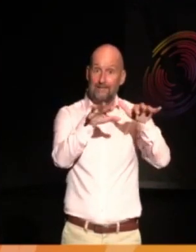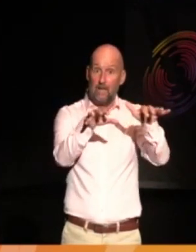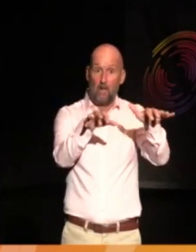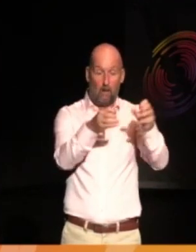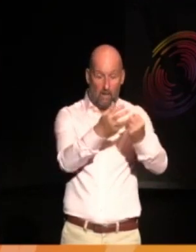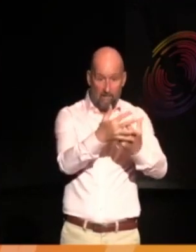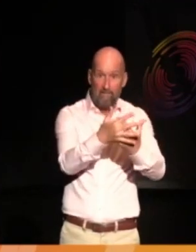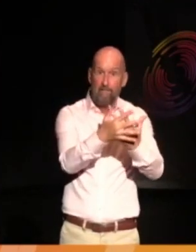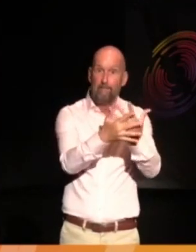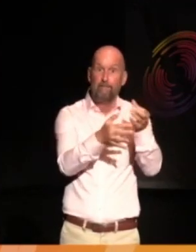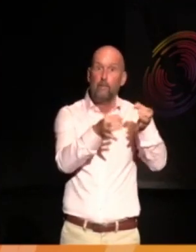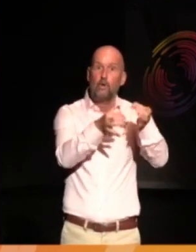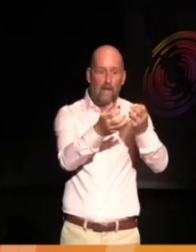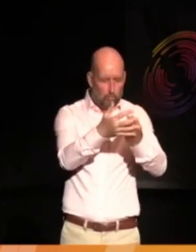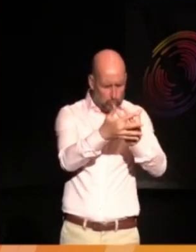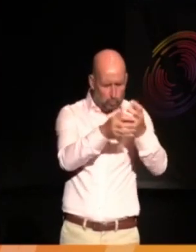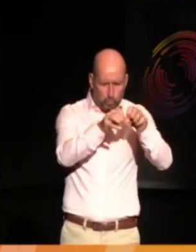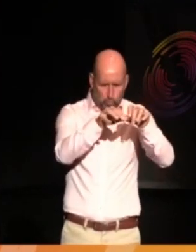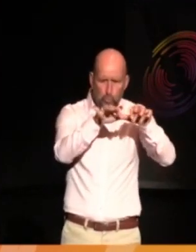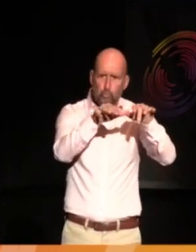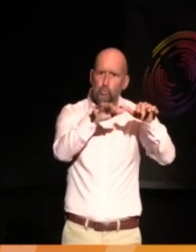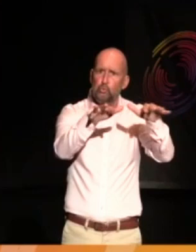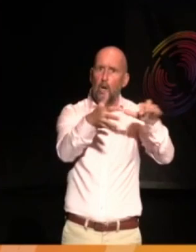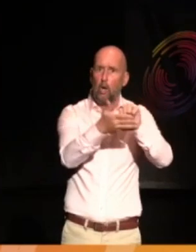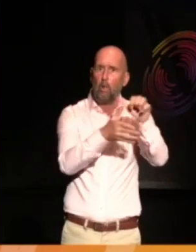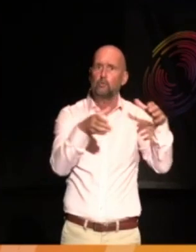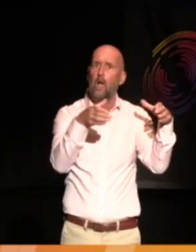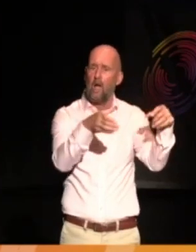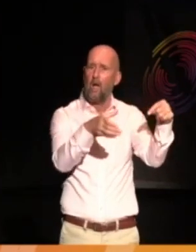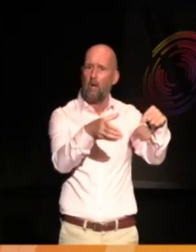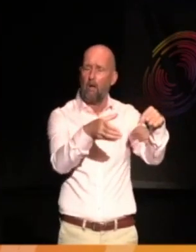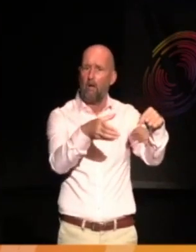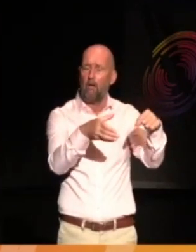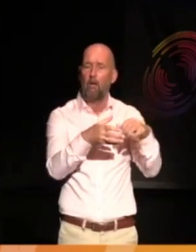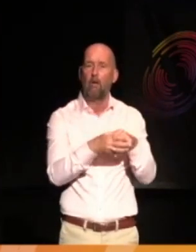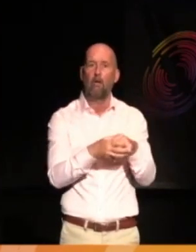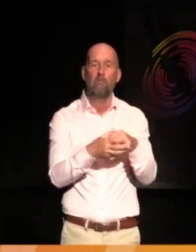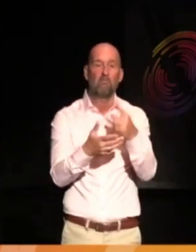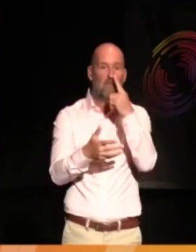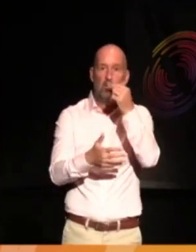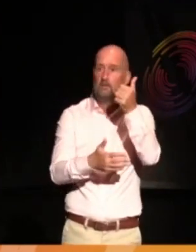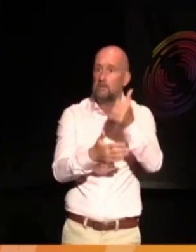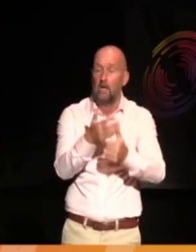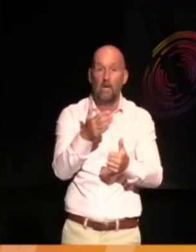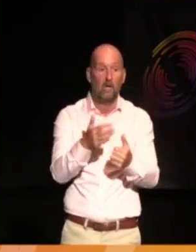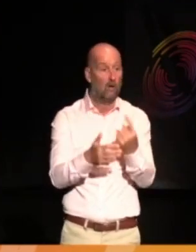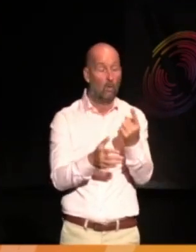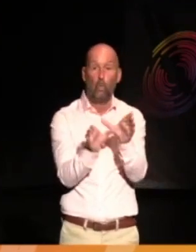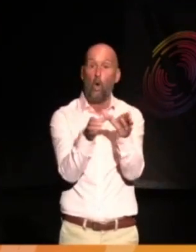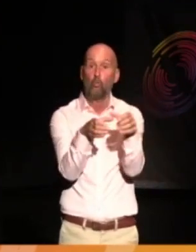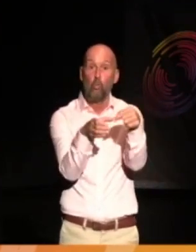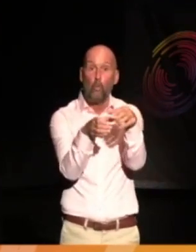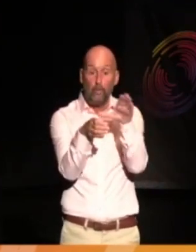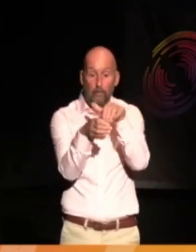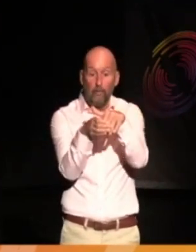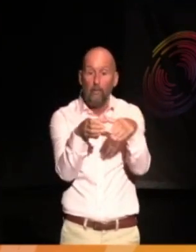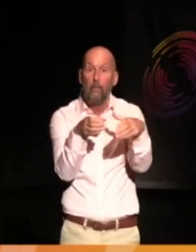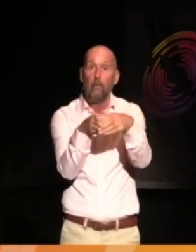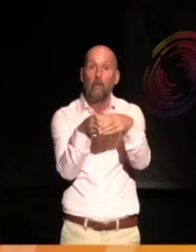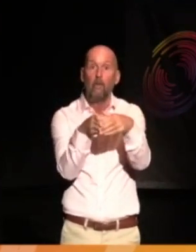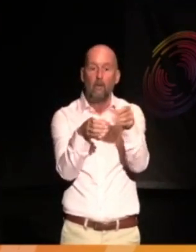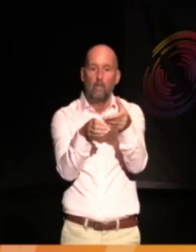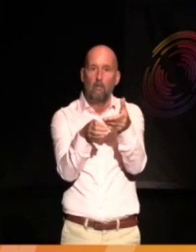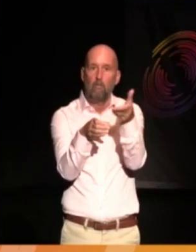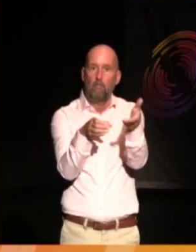fertilizer almost. And that things start with one group and they end up with another